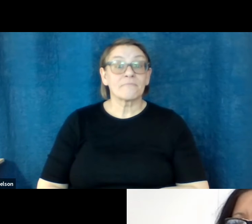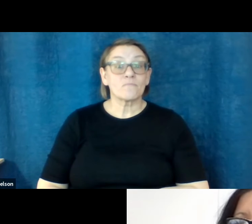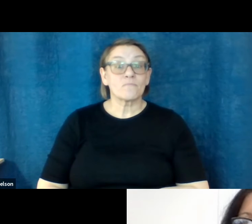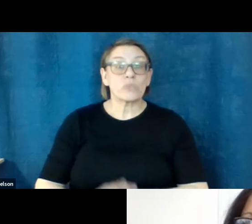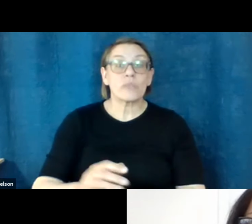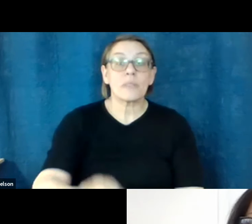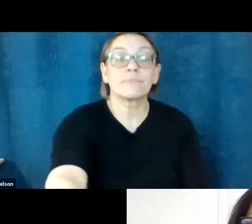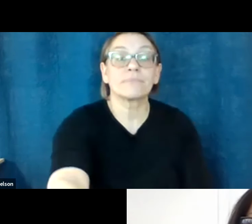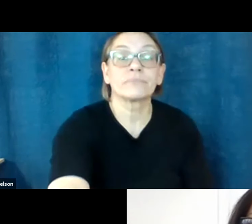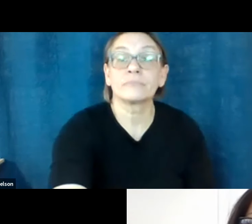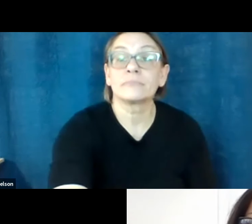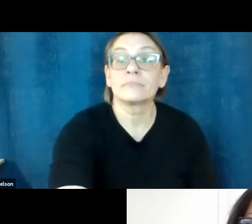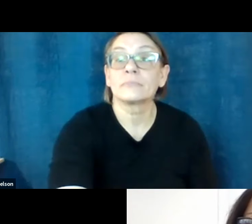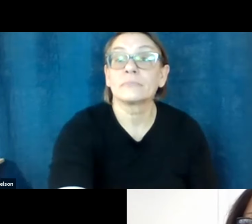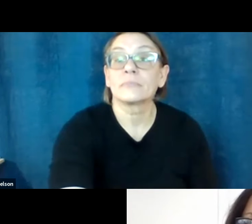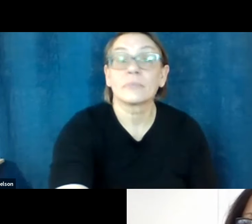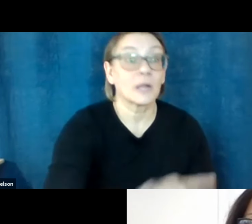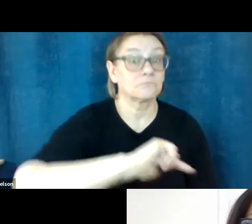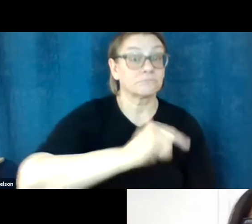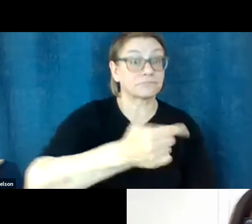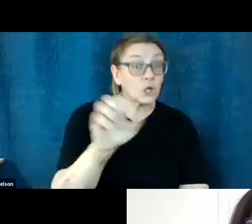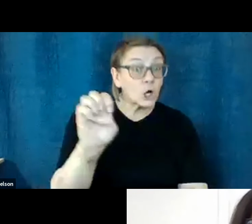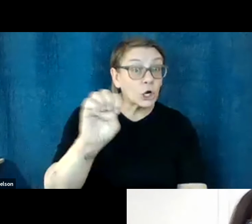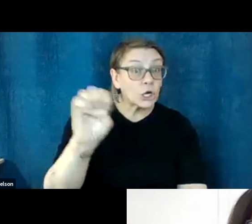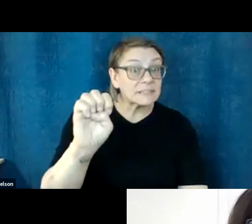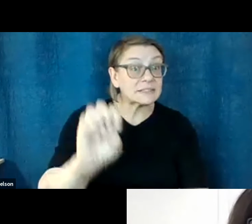And then you want to move it on to Ernest.